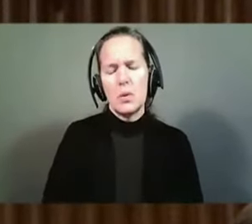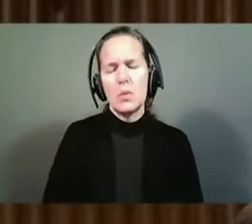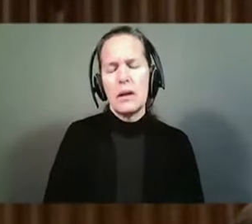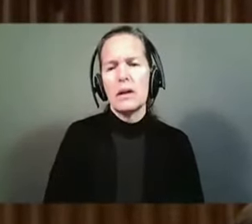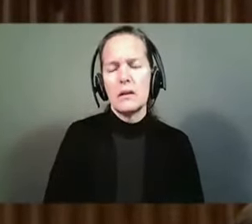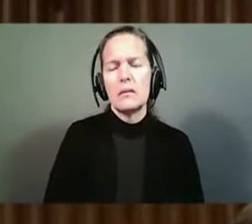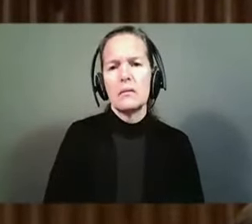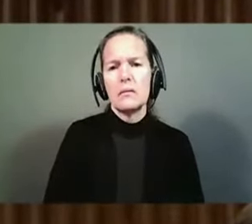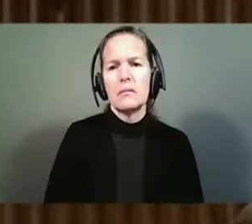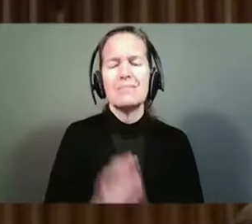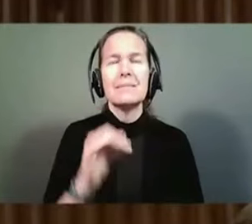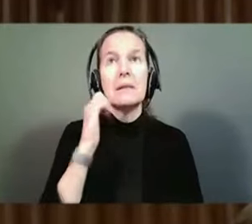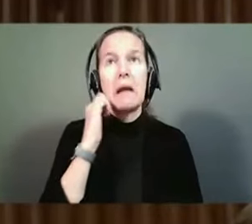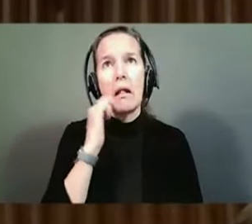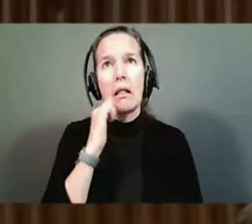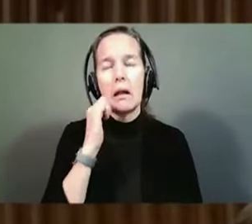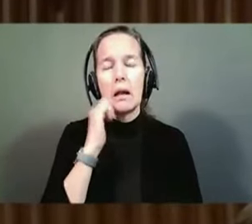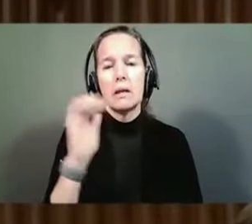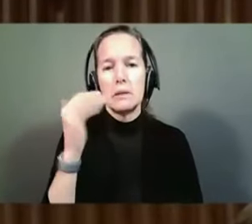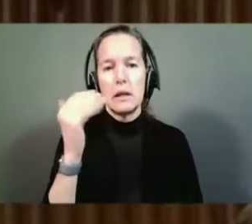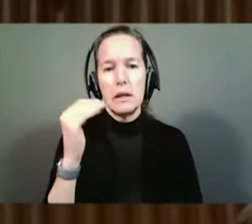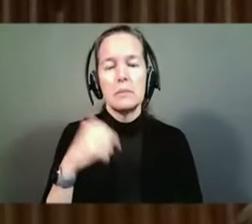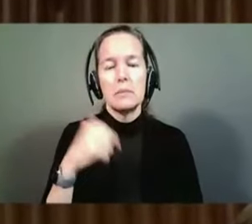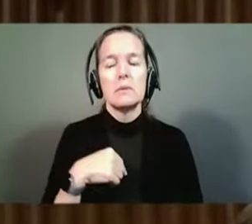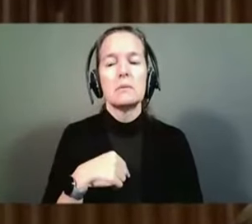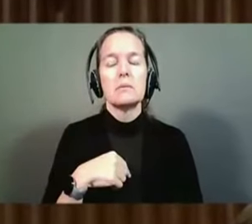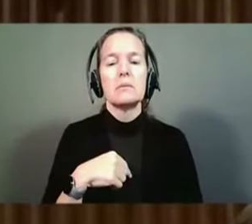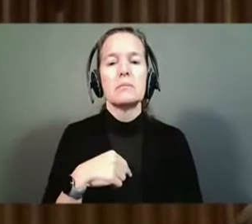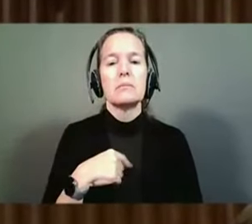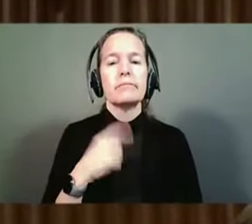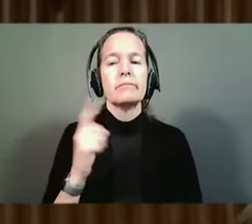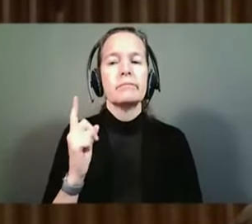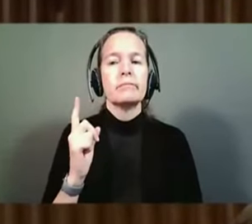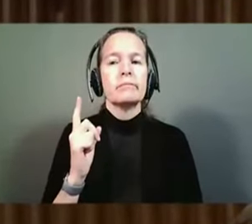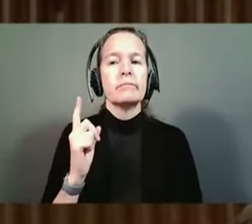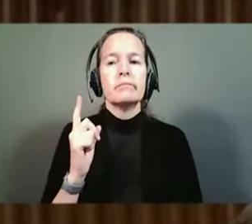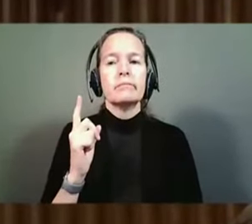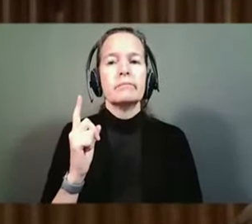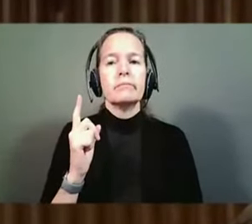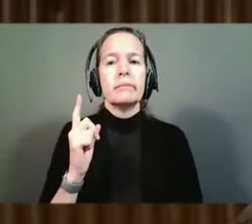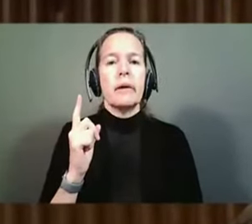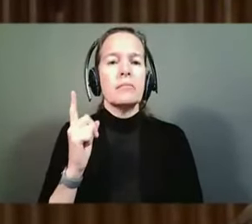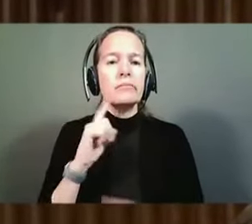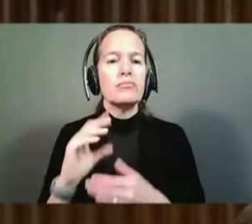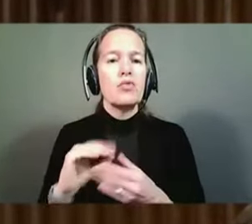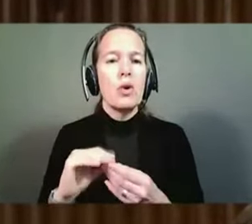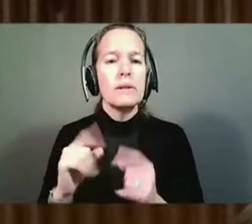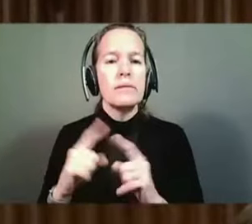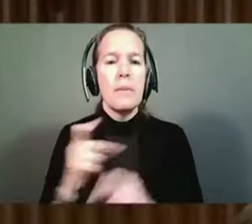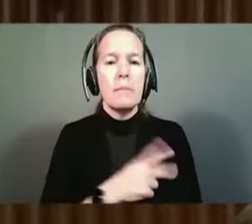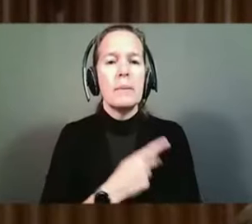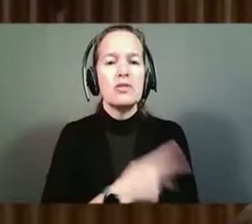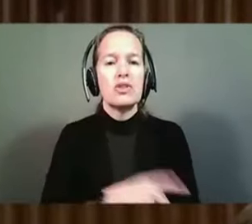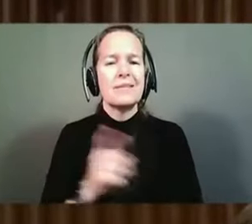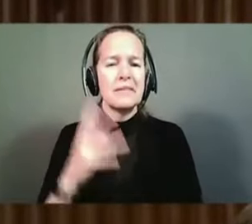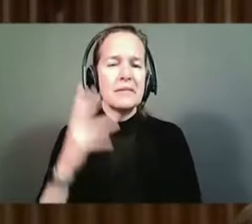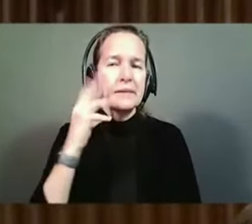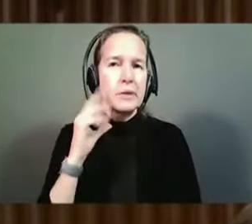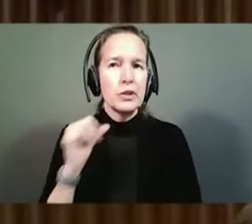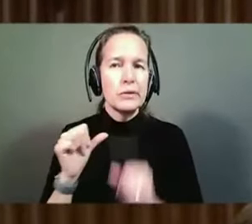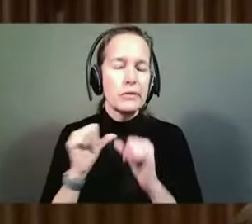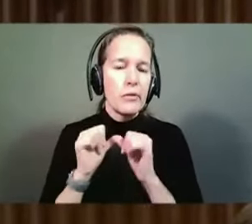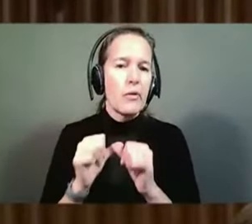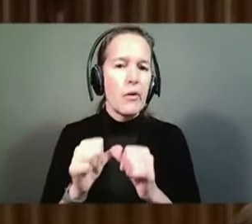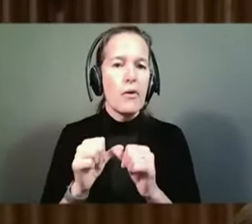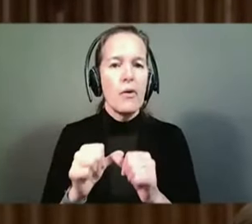daily, it seems like, hear from patients who have been experiencing long COVID symptoms, you know,